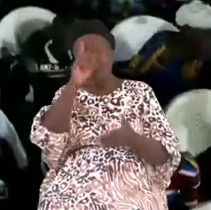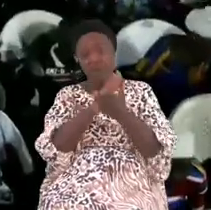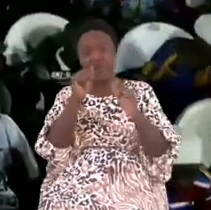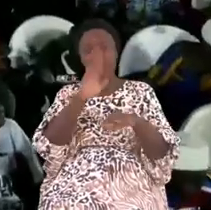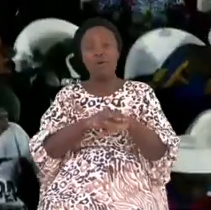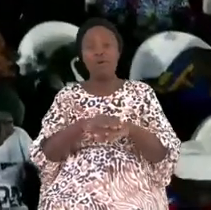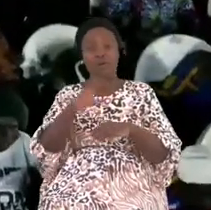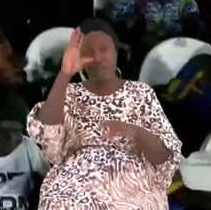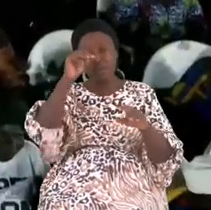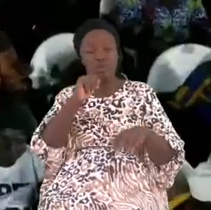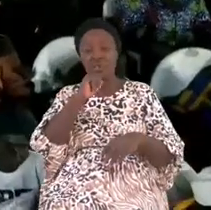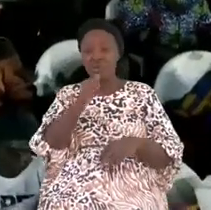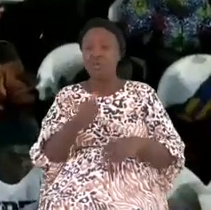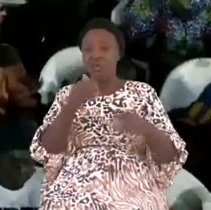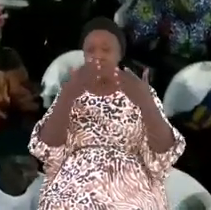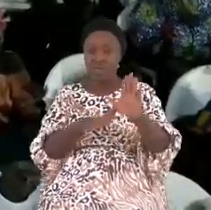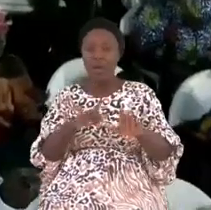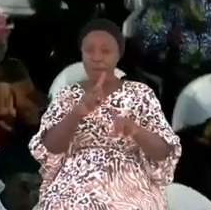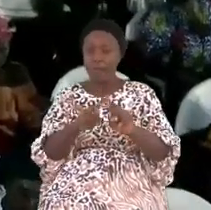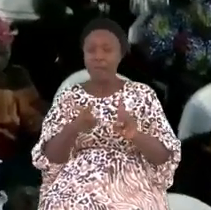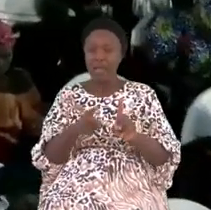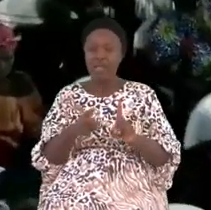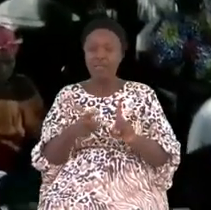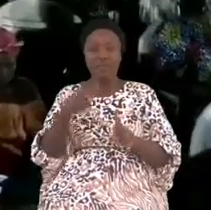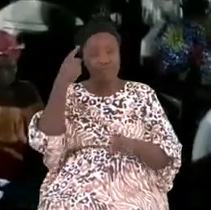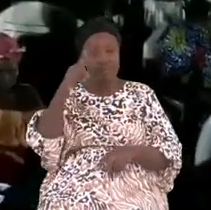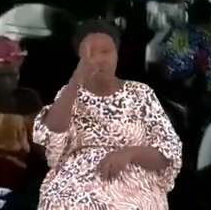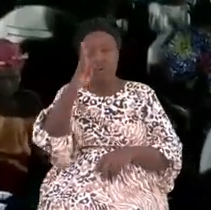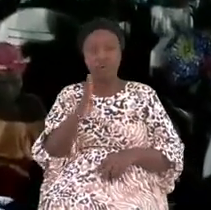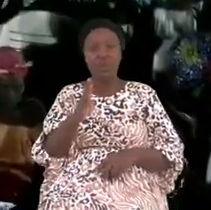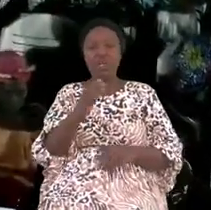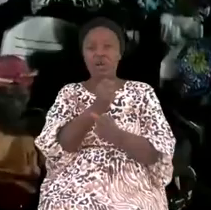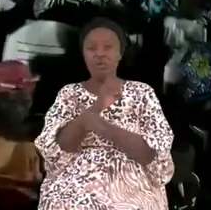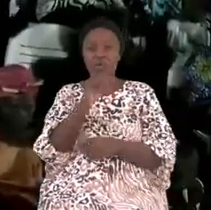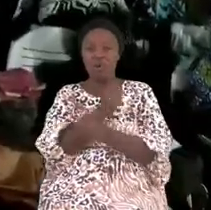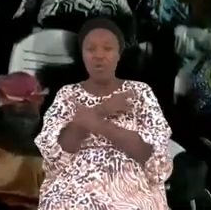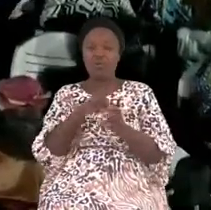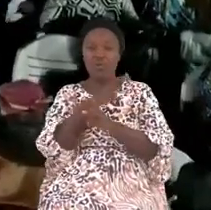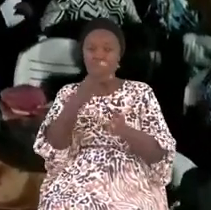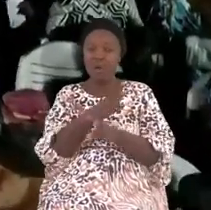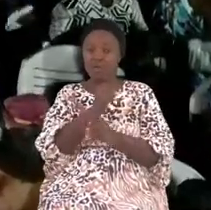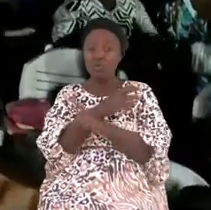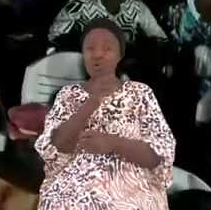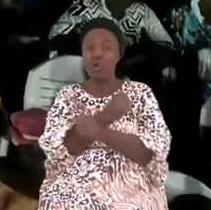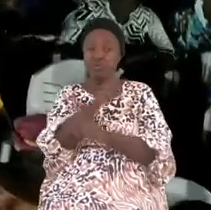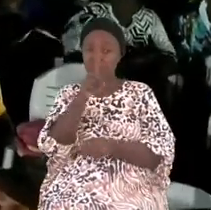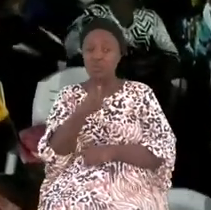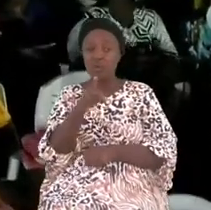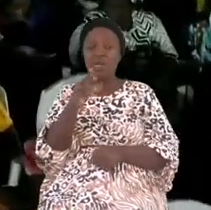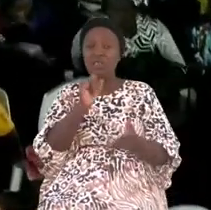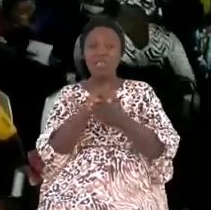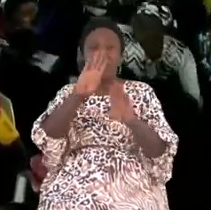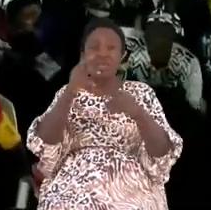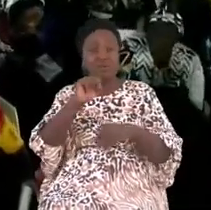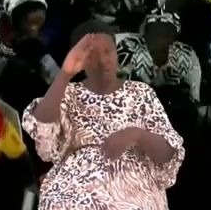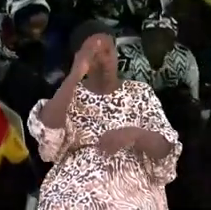him should not perish. For God so loved the world and so loved you in the world that he gave his only begotten Son,